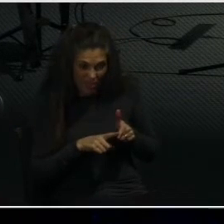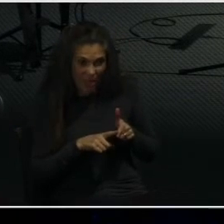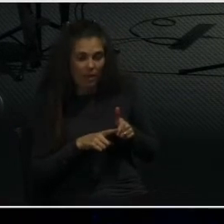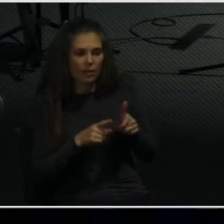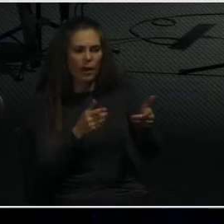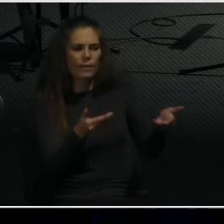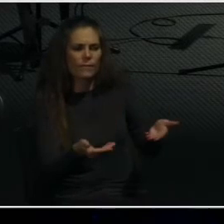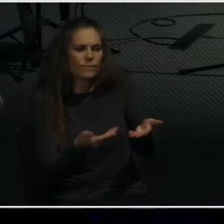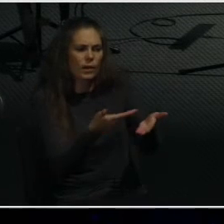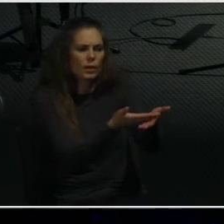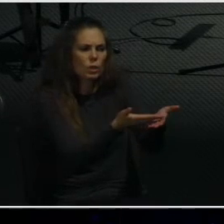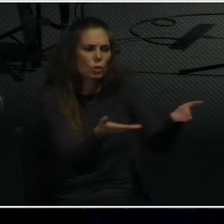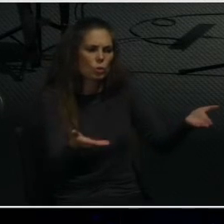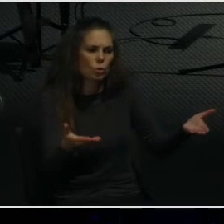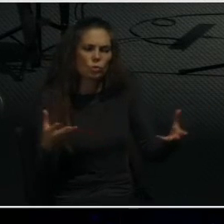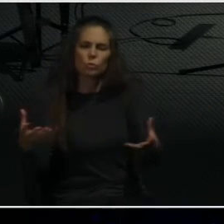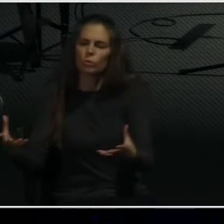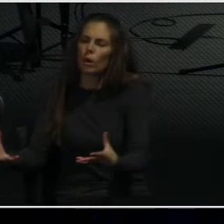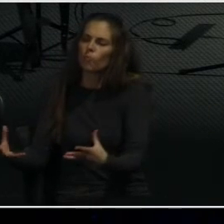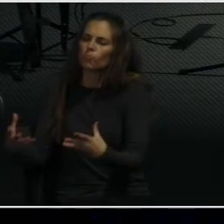you during our closing song.